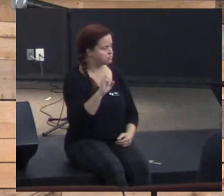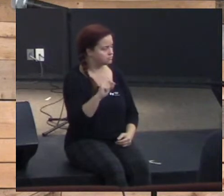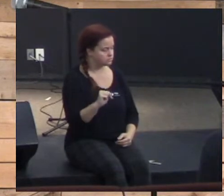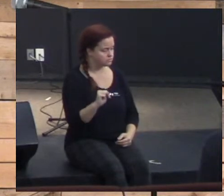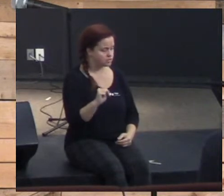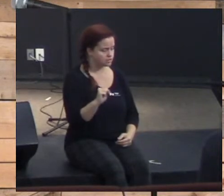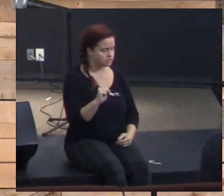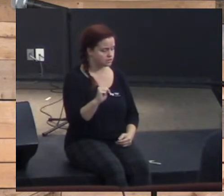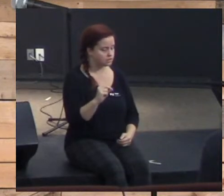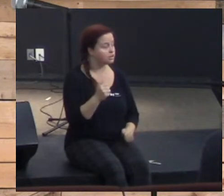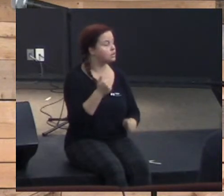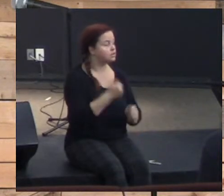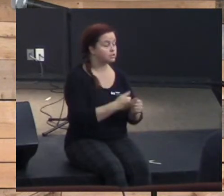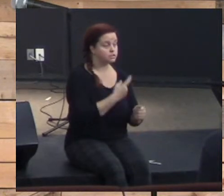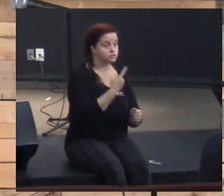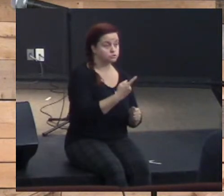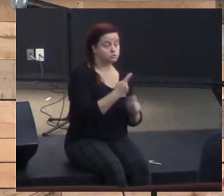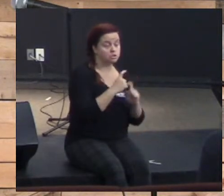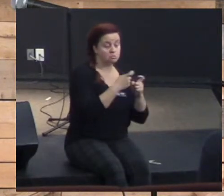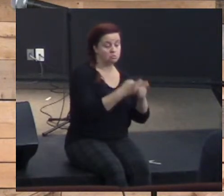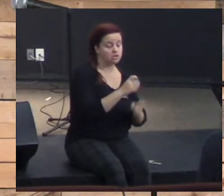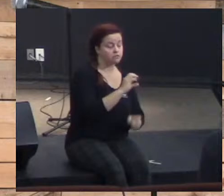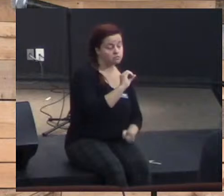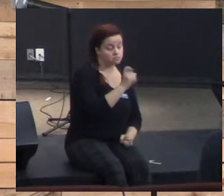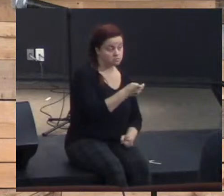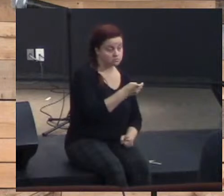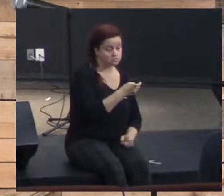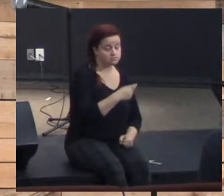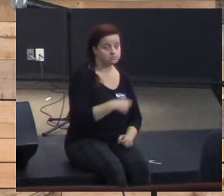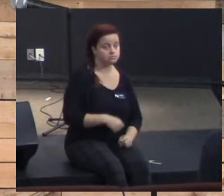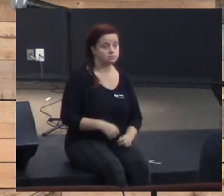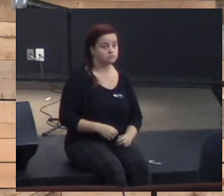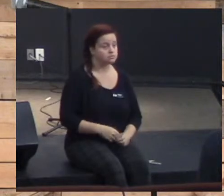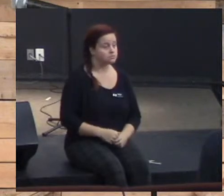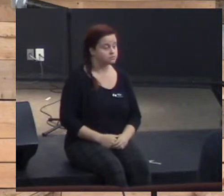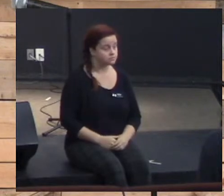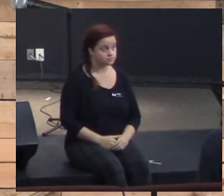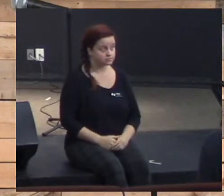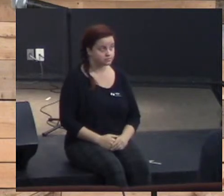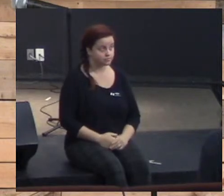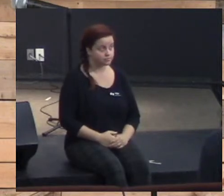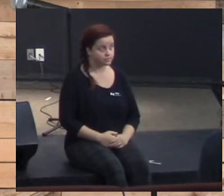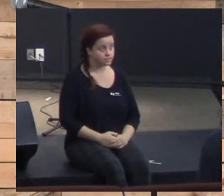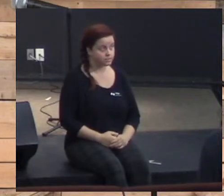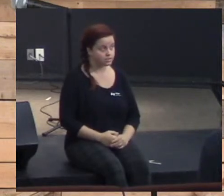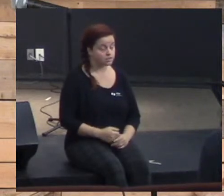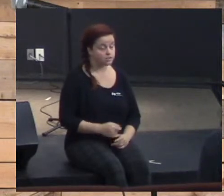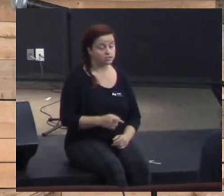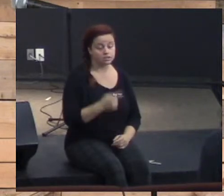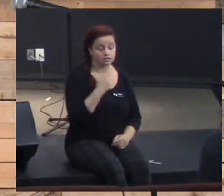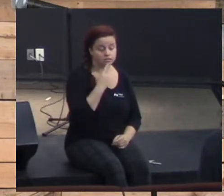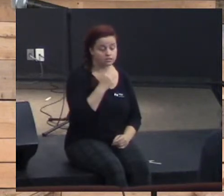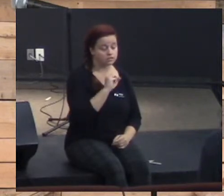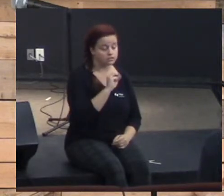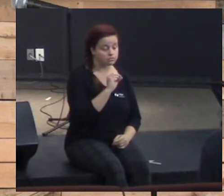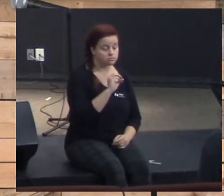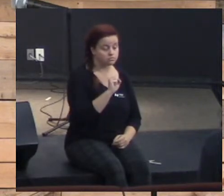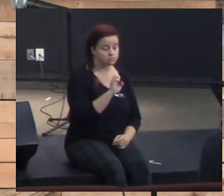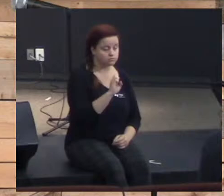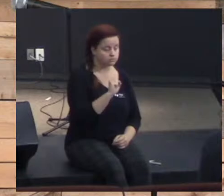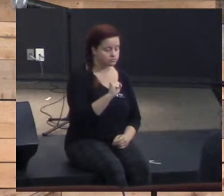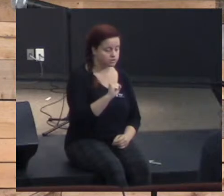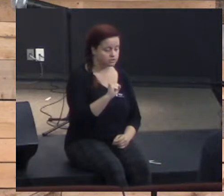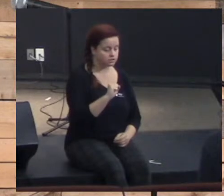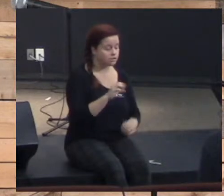one an ox. They brought them before the tabernacle. Then the Lord said to Moses, accept